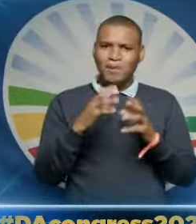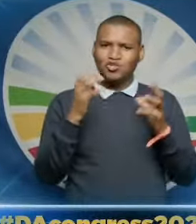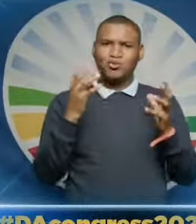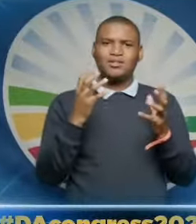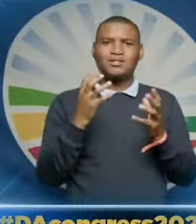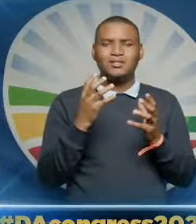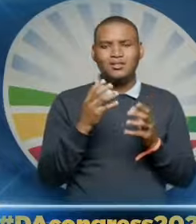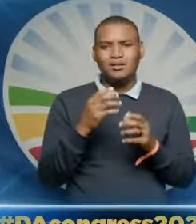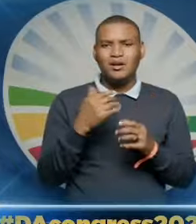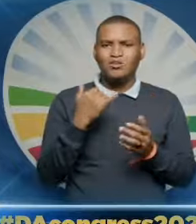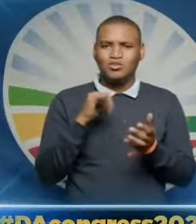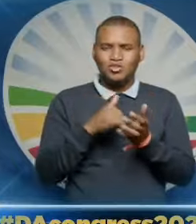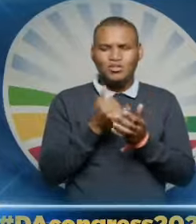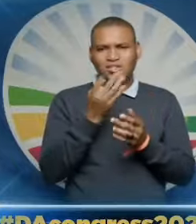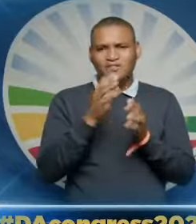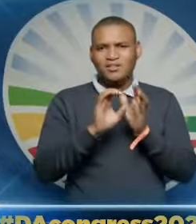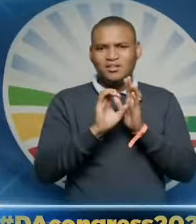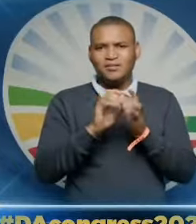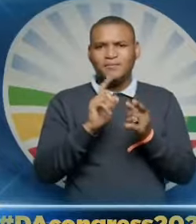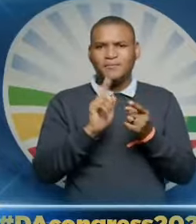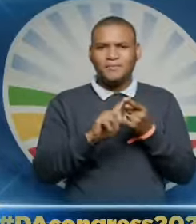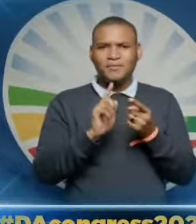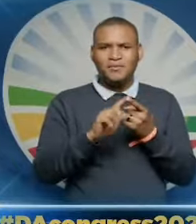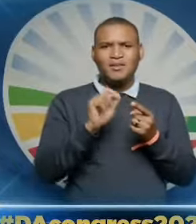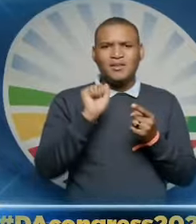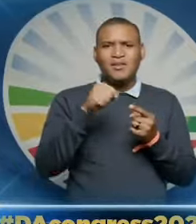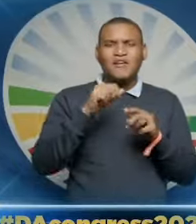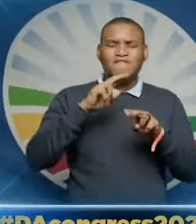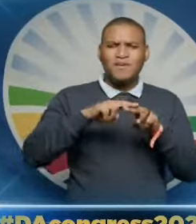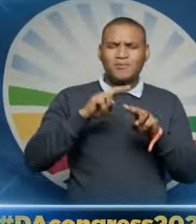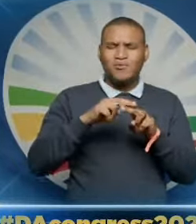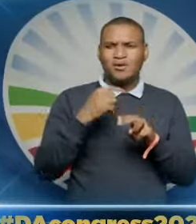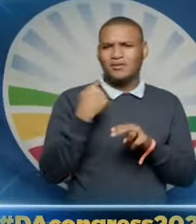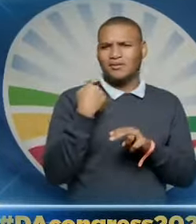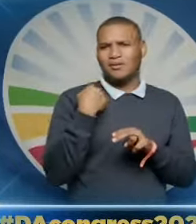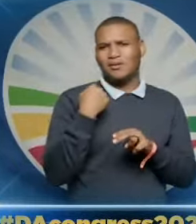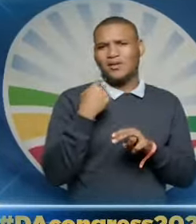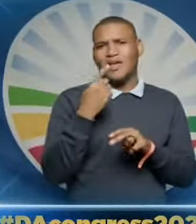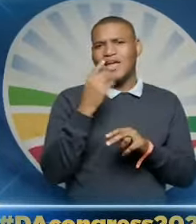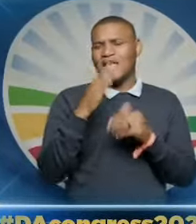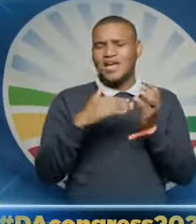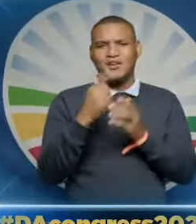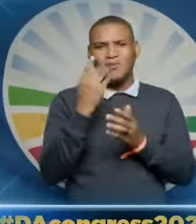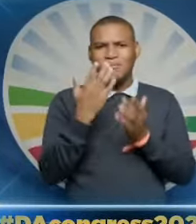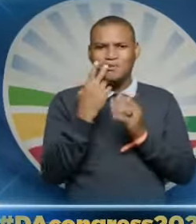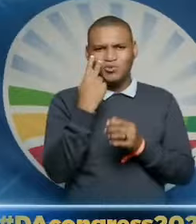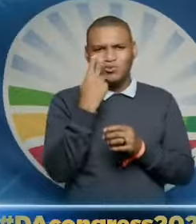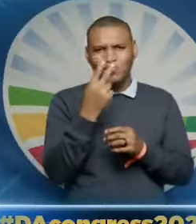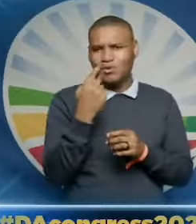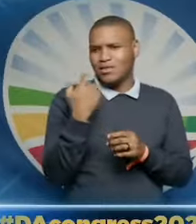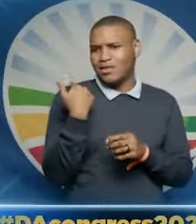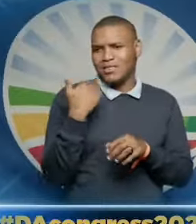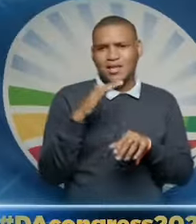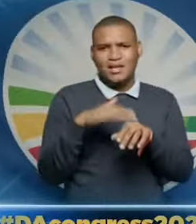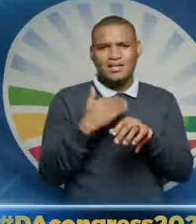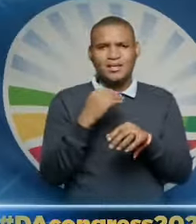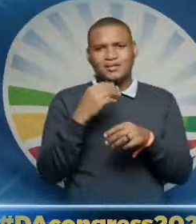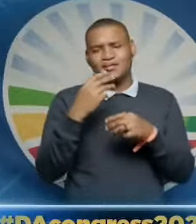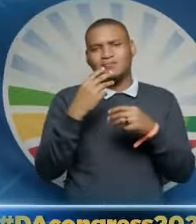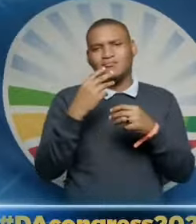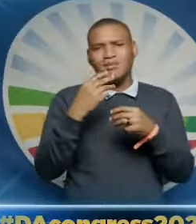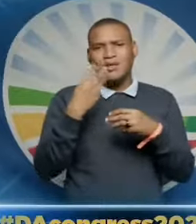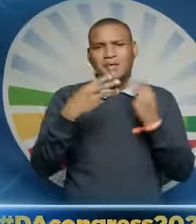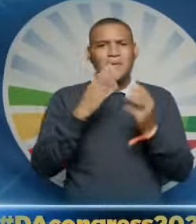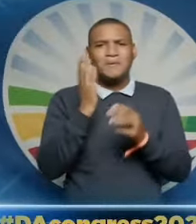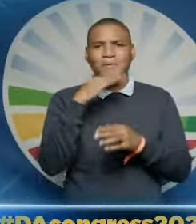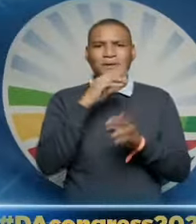important statistic that was actually released in February. So if anyone perhaps saw the latest unemployment report that was